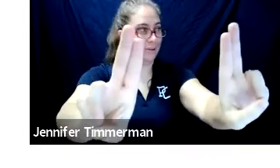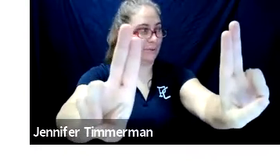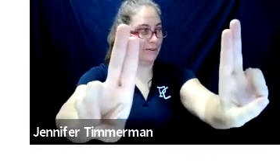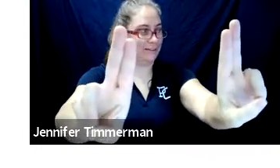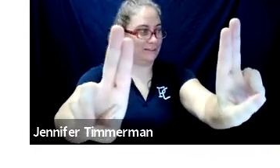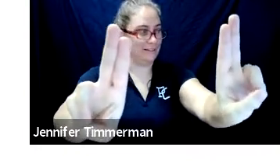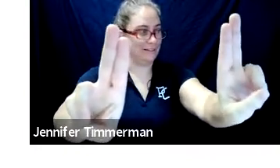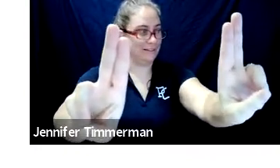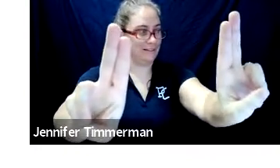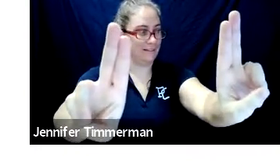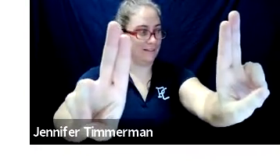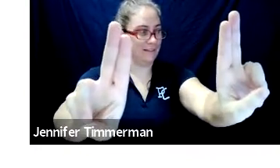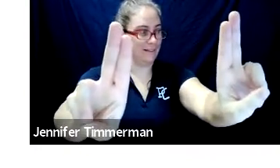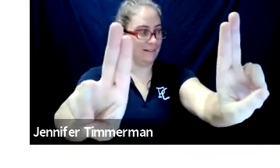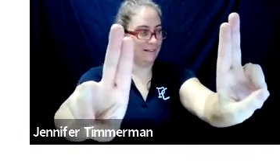U,